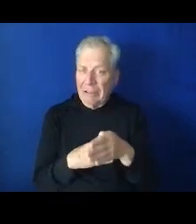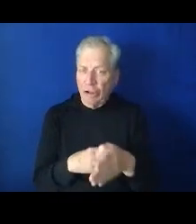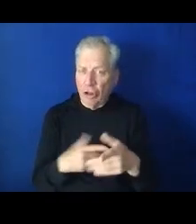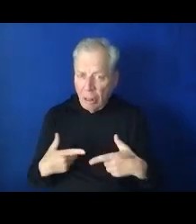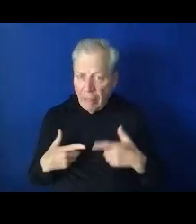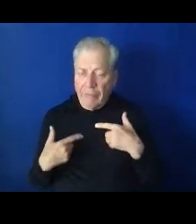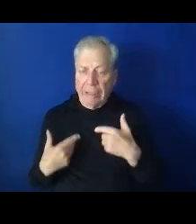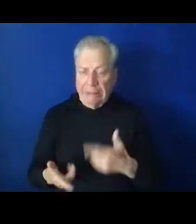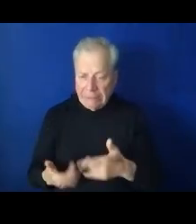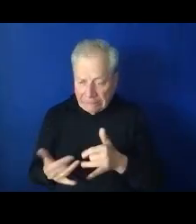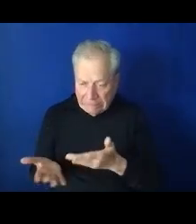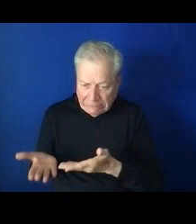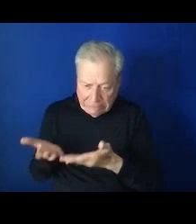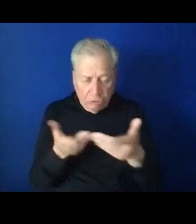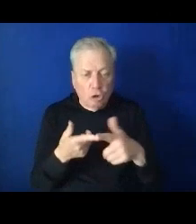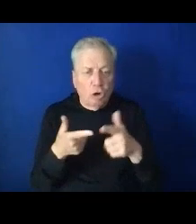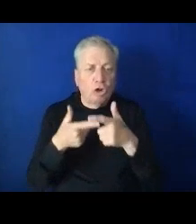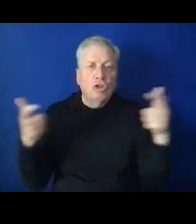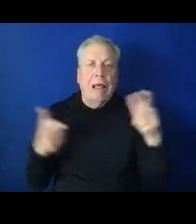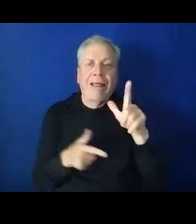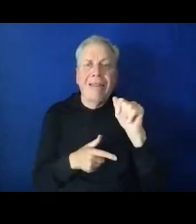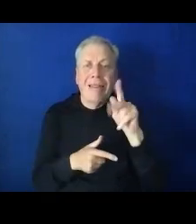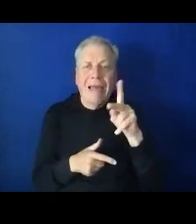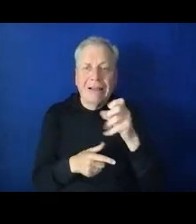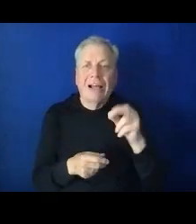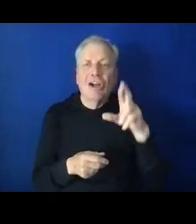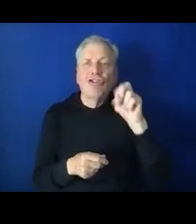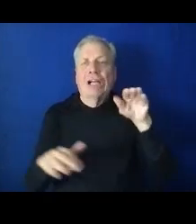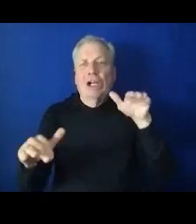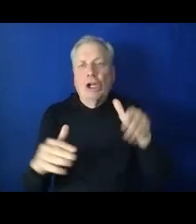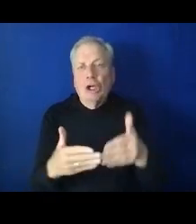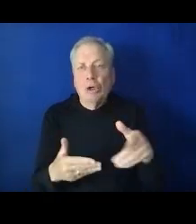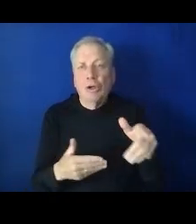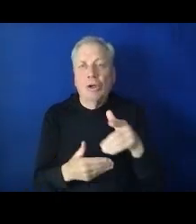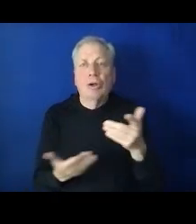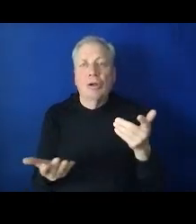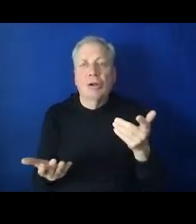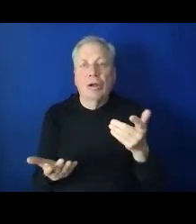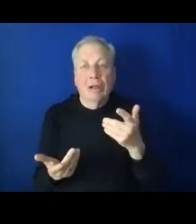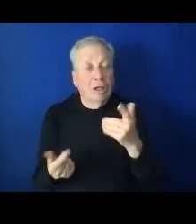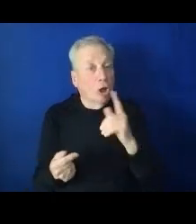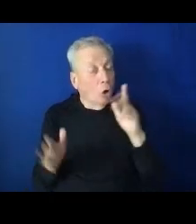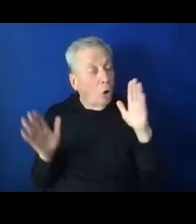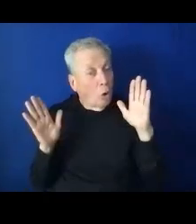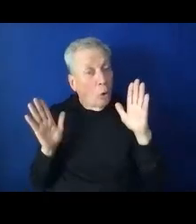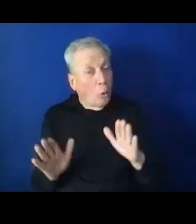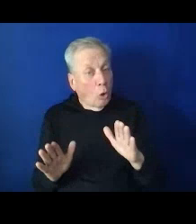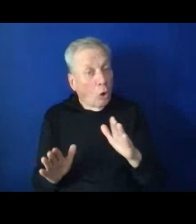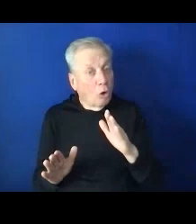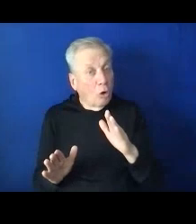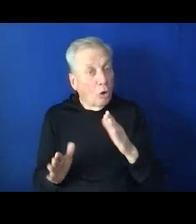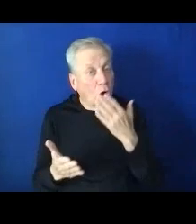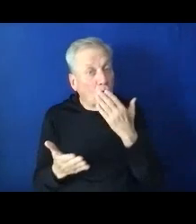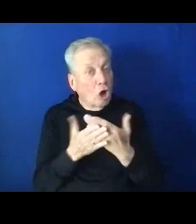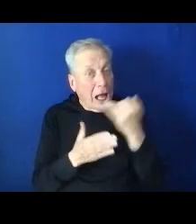them back to the Great Lakes and reintroducing them, while it's a noble idea, and I think it's